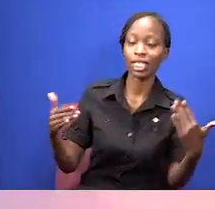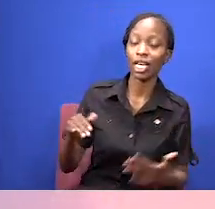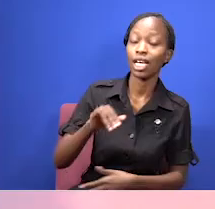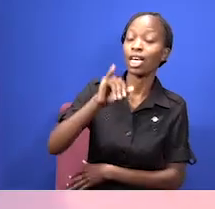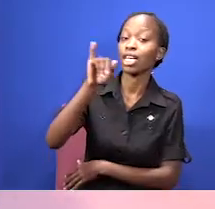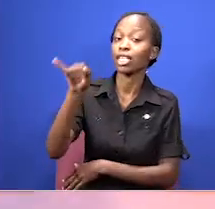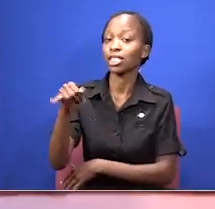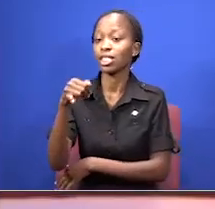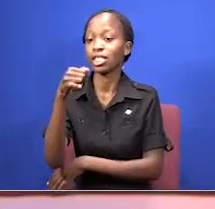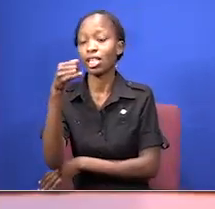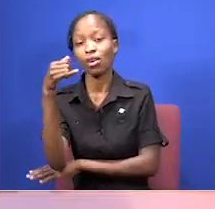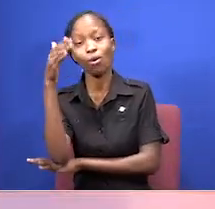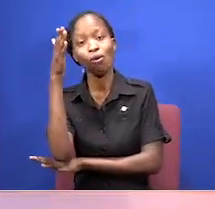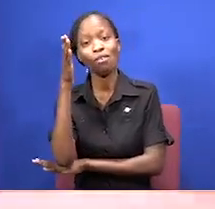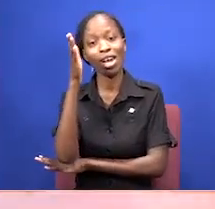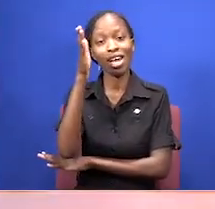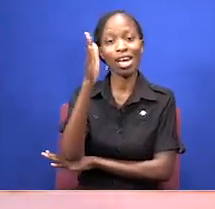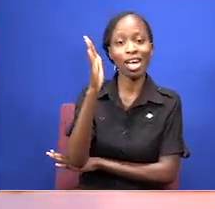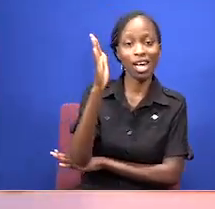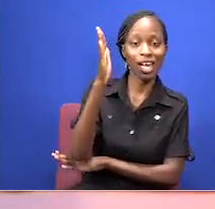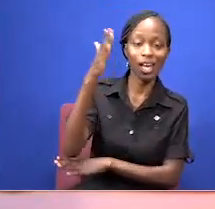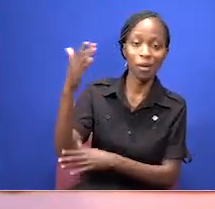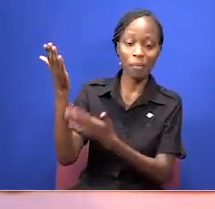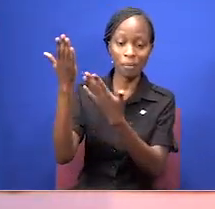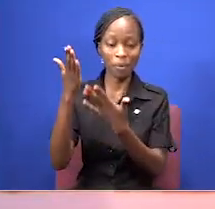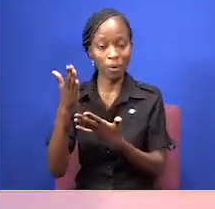Jehovah Jireh.